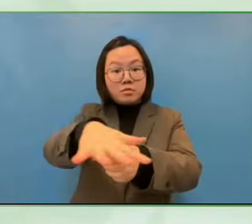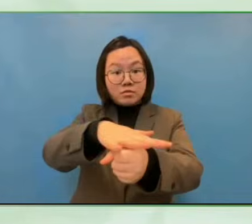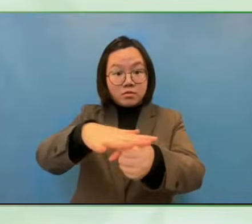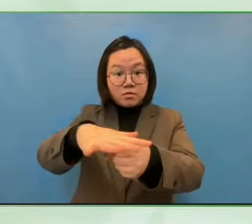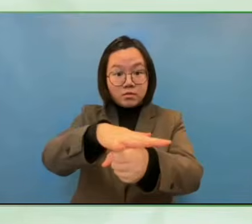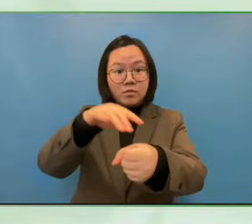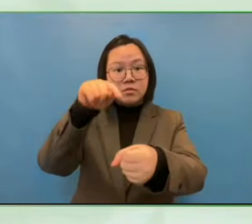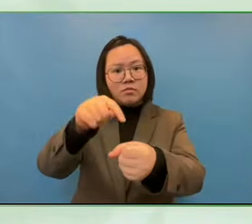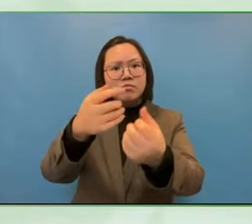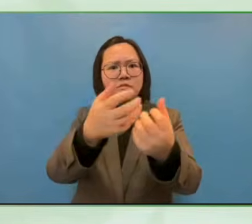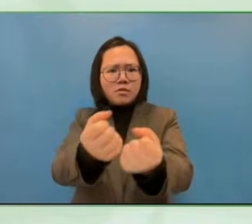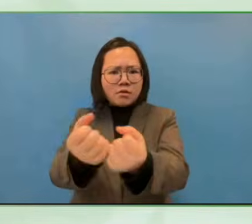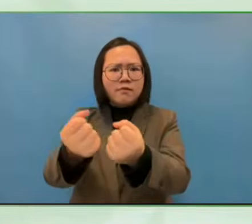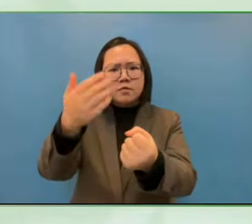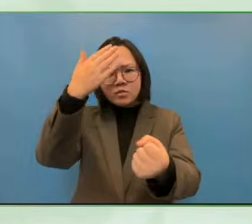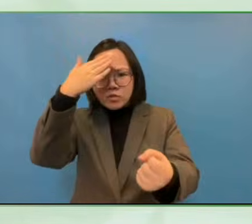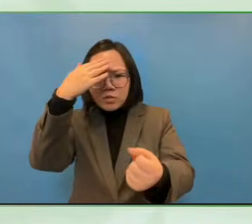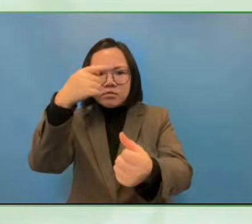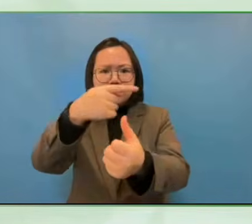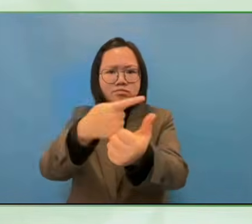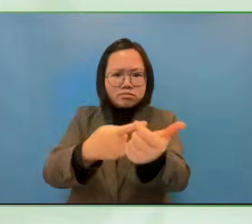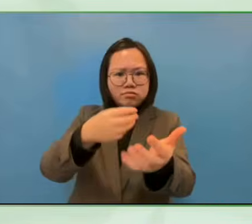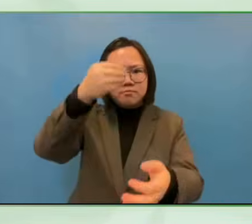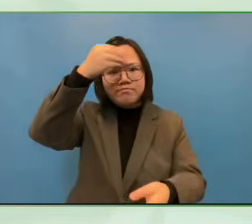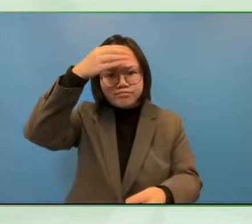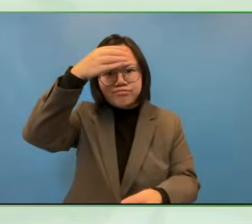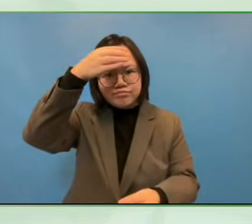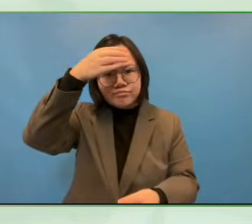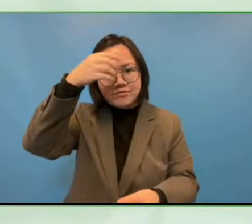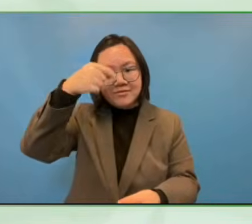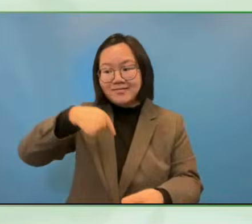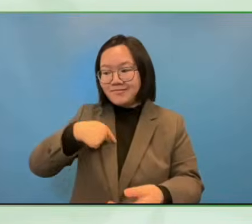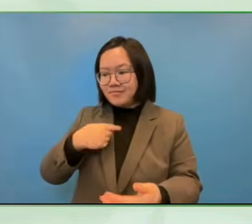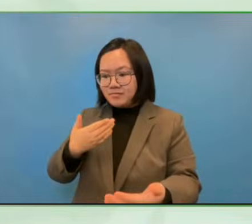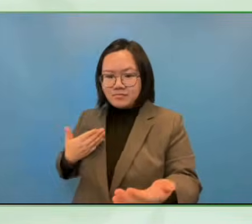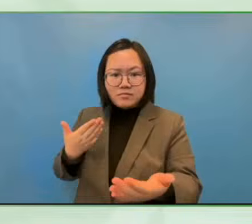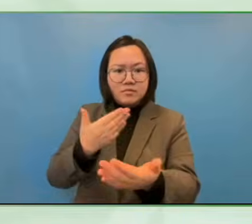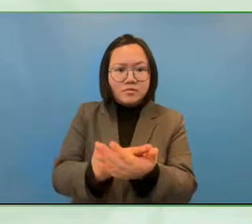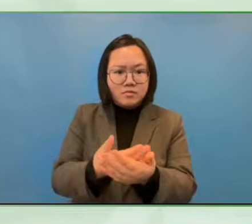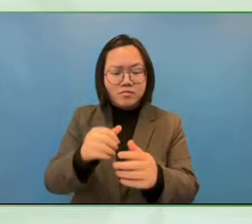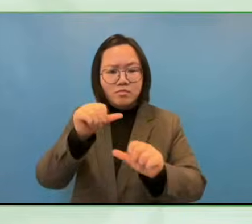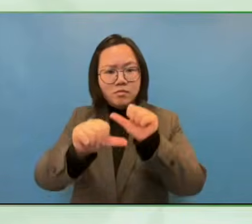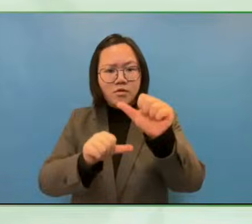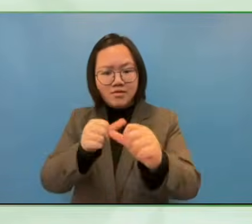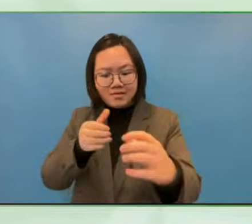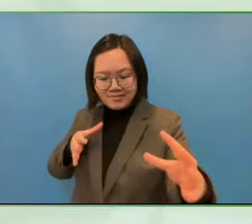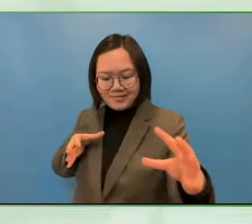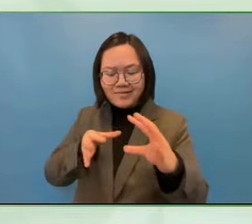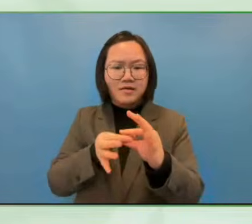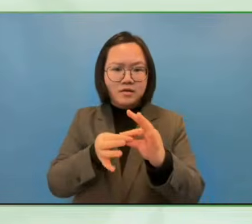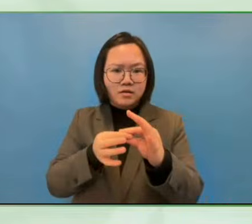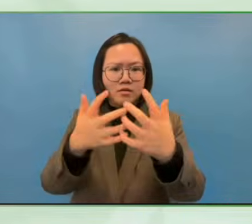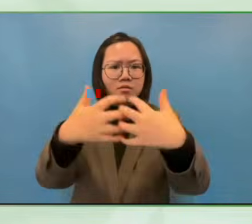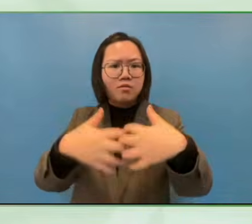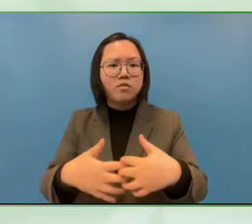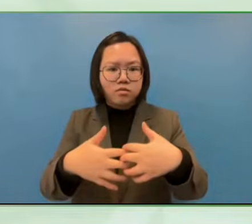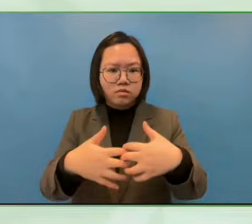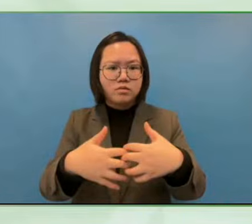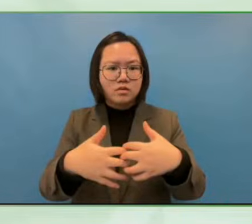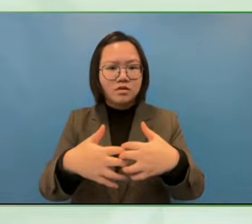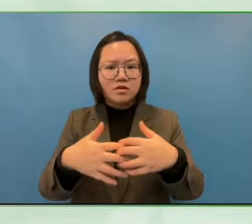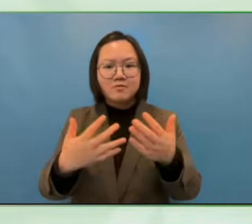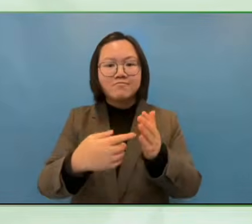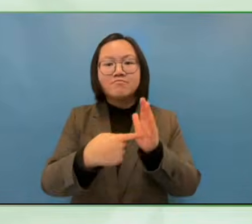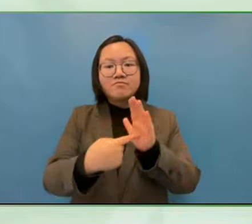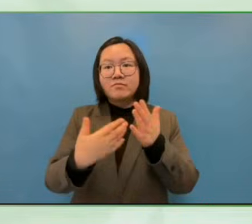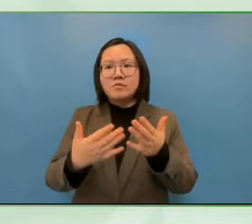implement these frameworks. Right now, we have lots of good frameworks, including the IMF, International Monetary